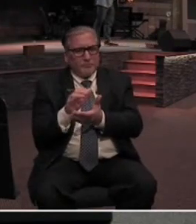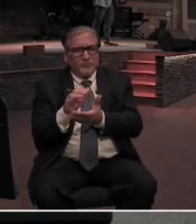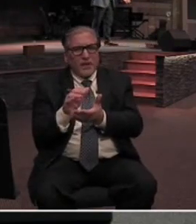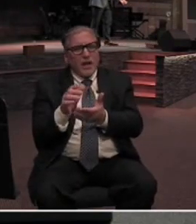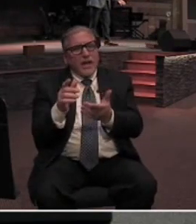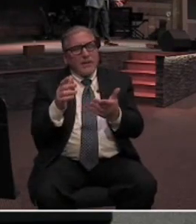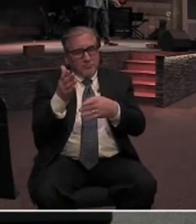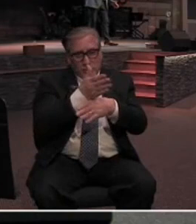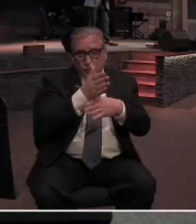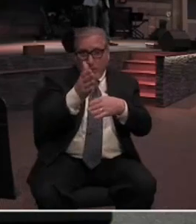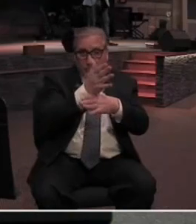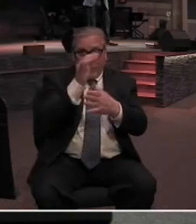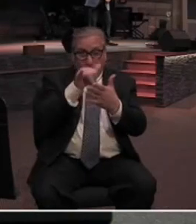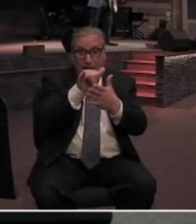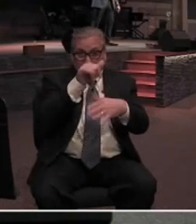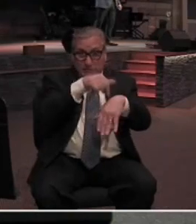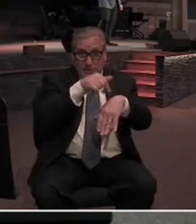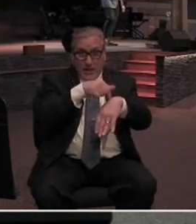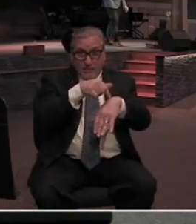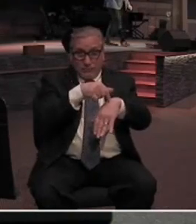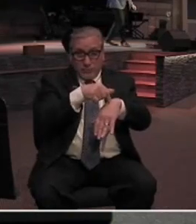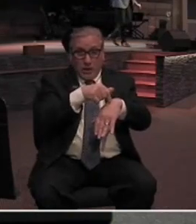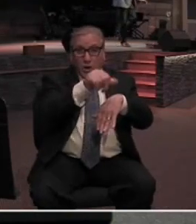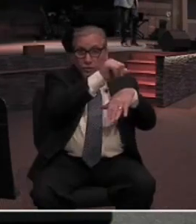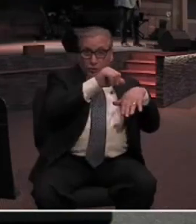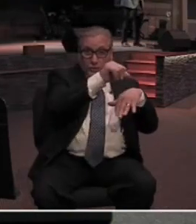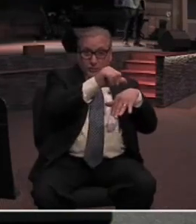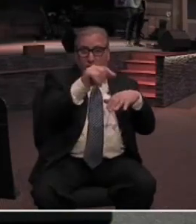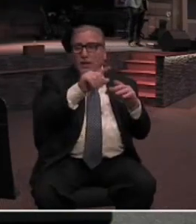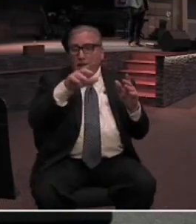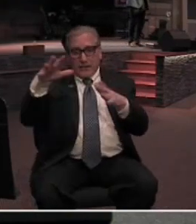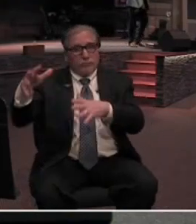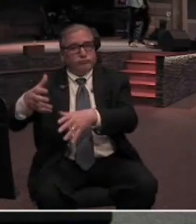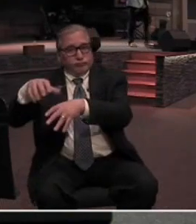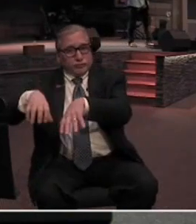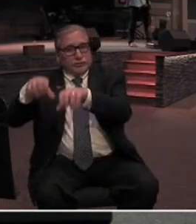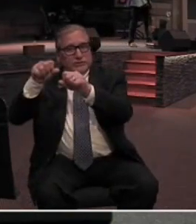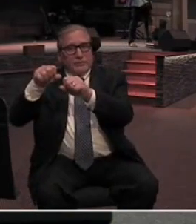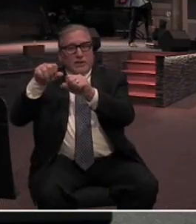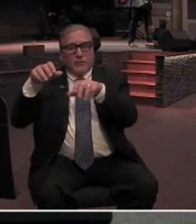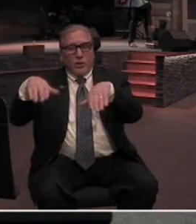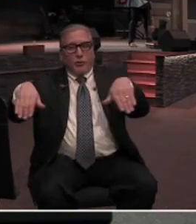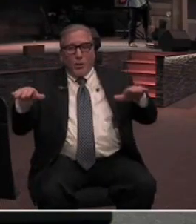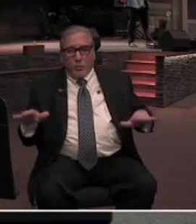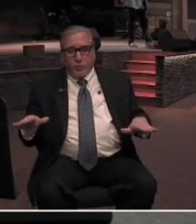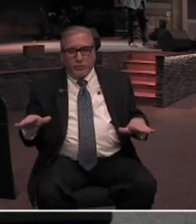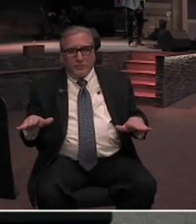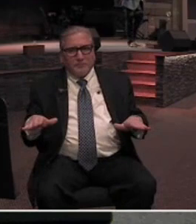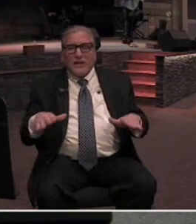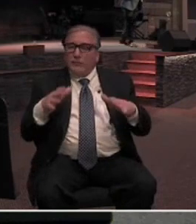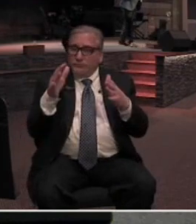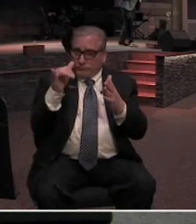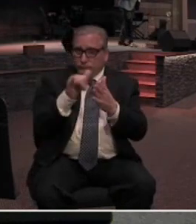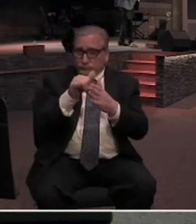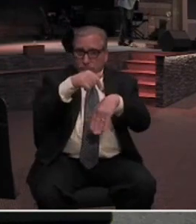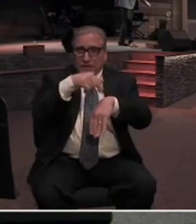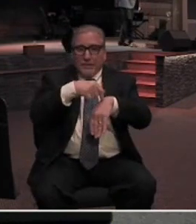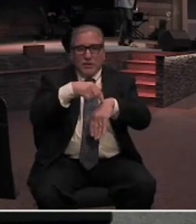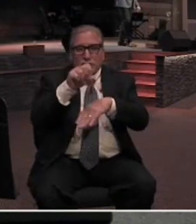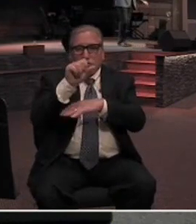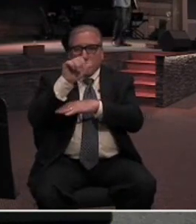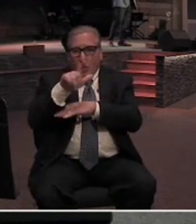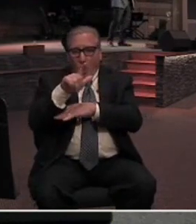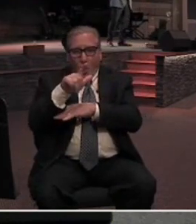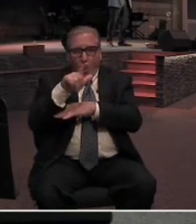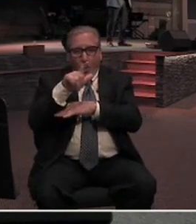getting being anointed and him taking the throne. And during that time, Saul, the king, had backslidden and he